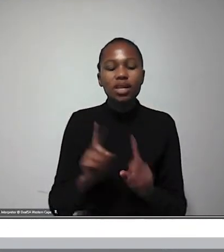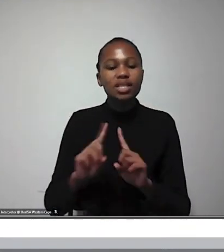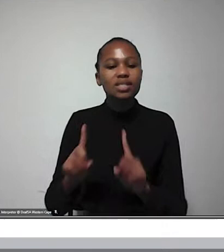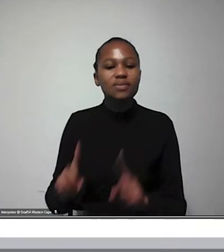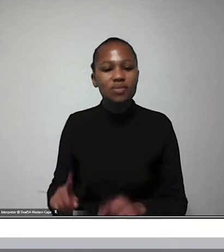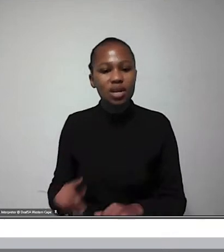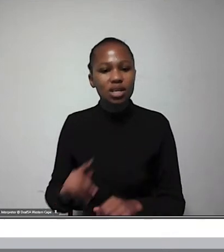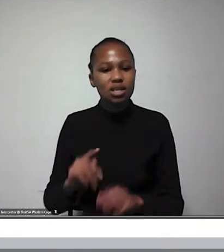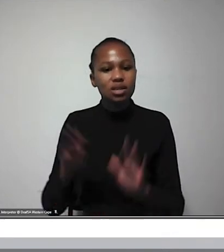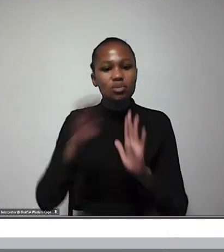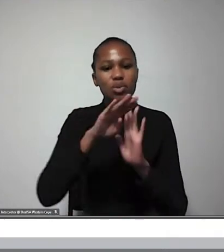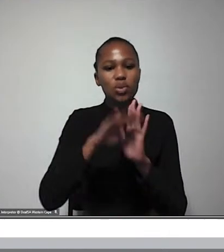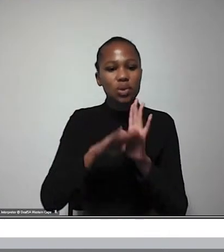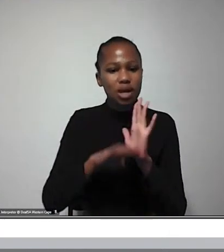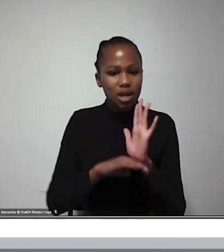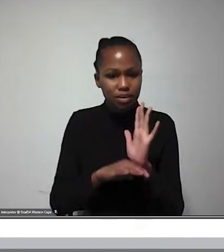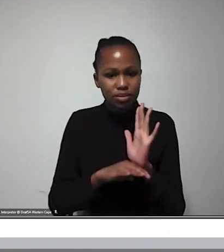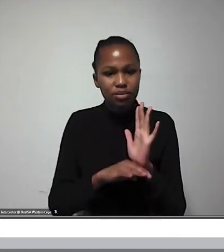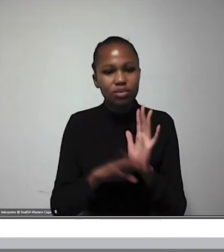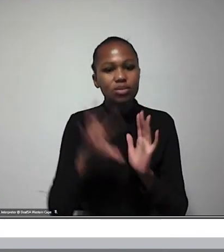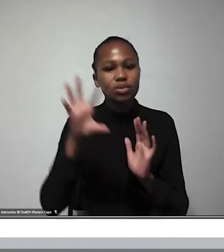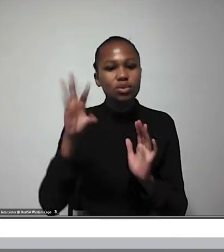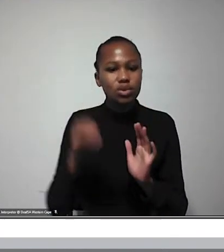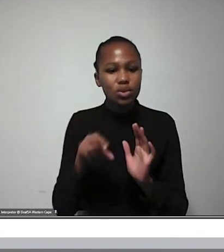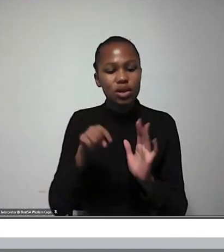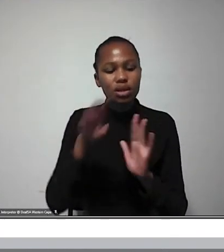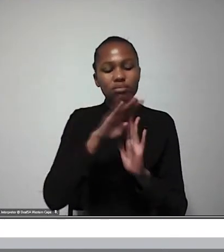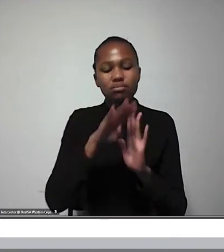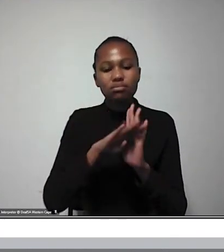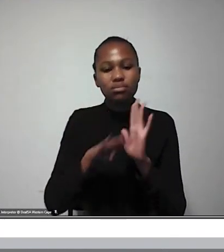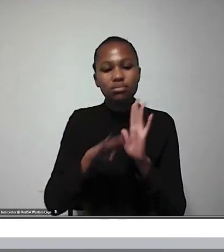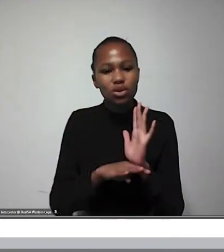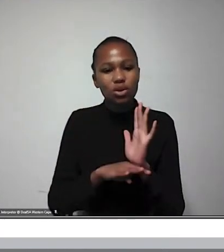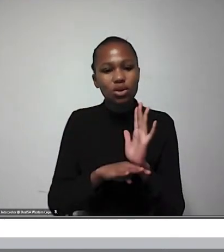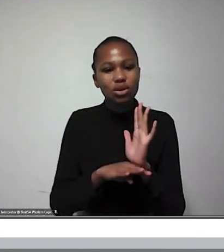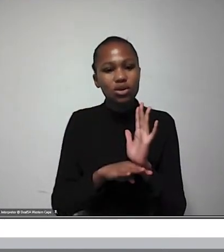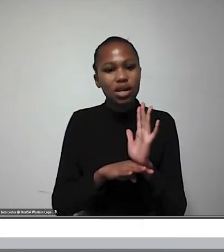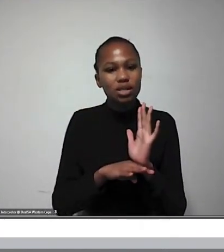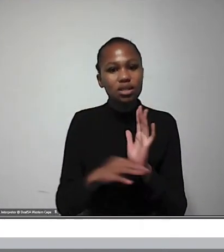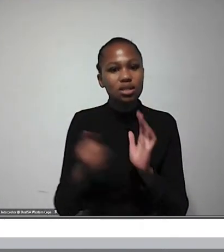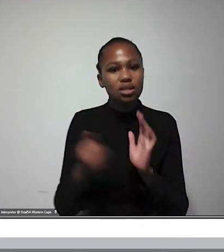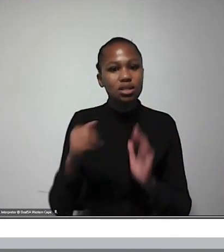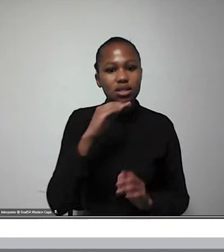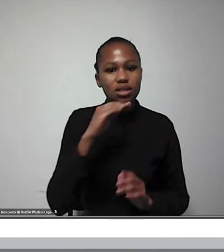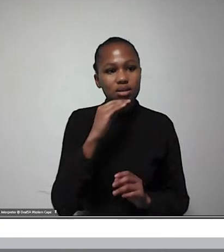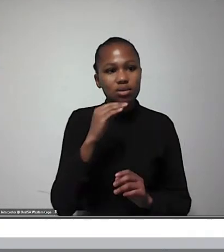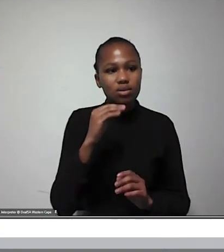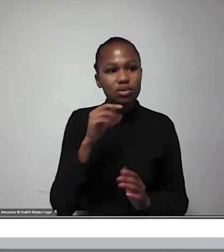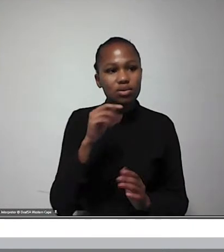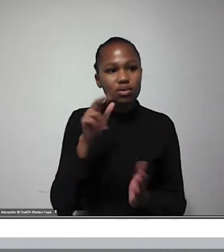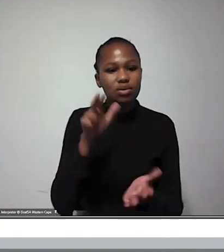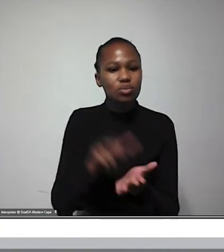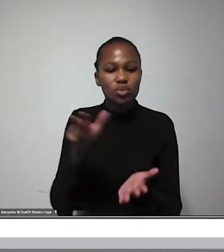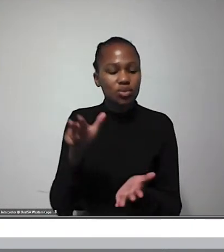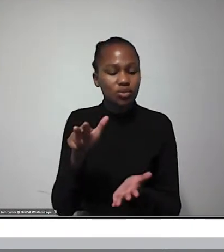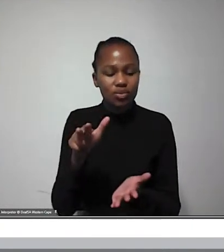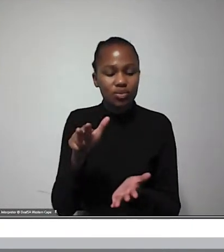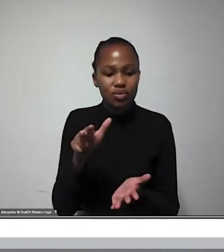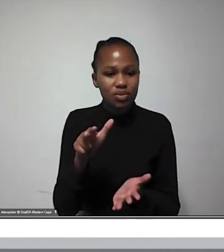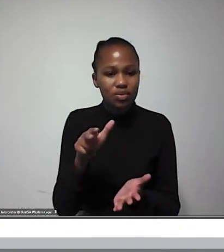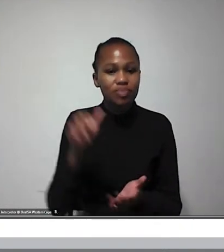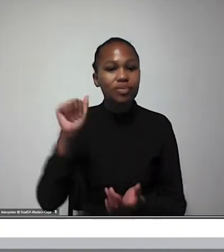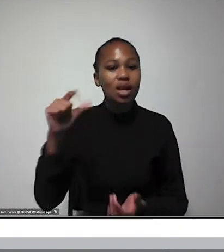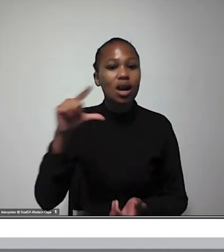Congress. So the entire GSP program was not authorized, was not reauthorized. The benefit of AGOA is